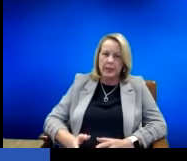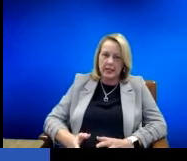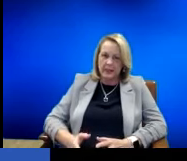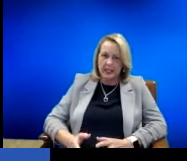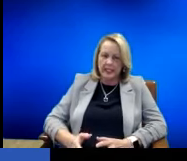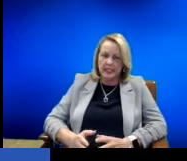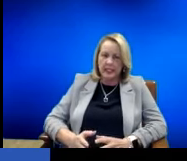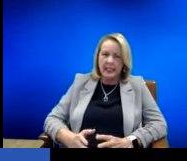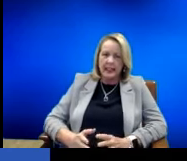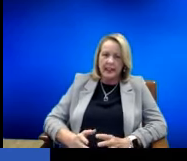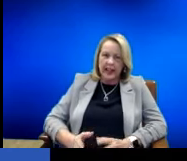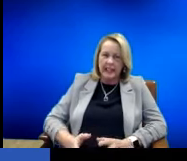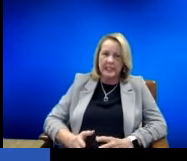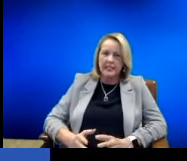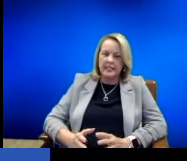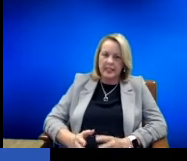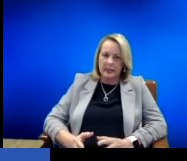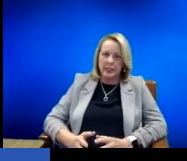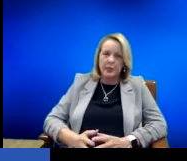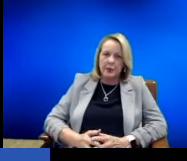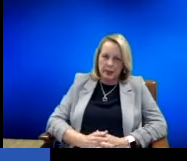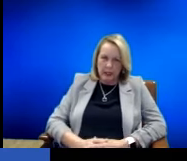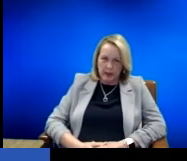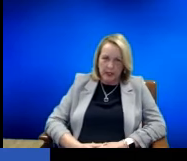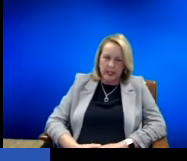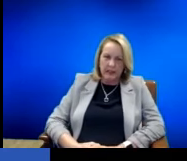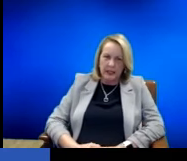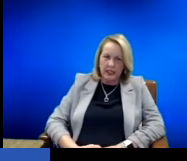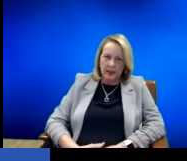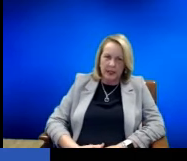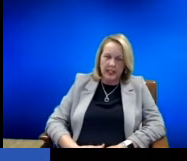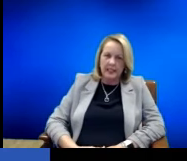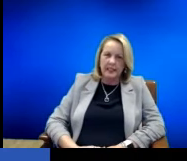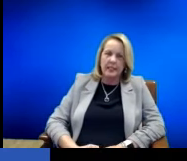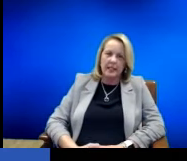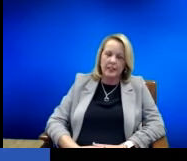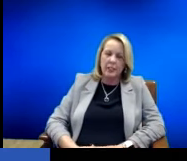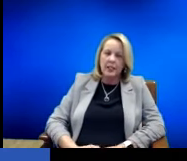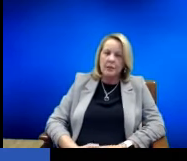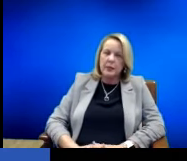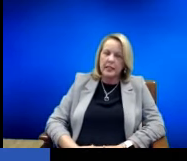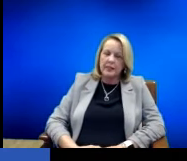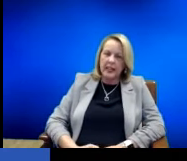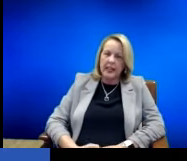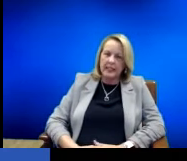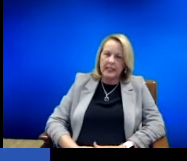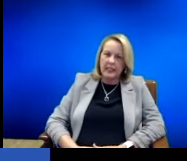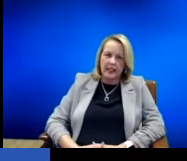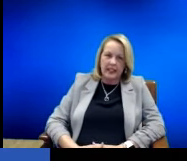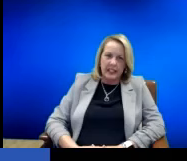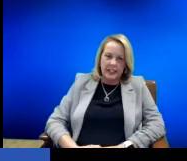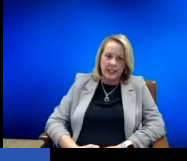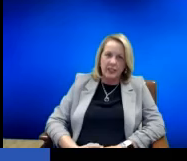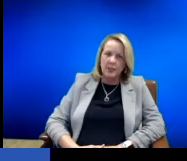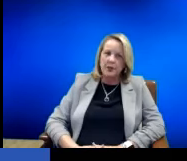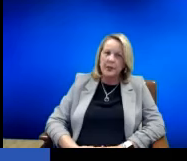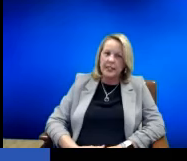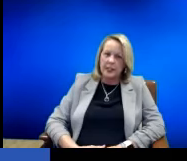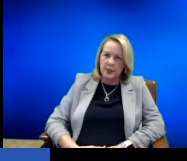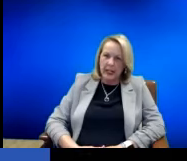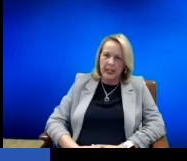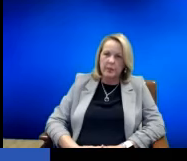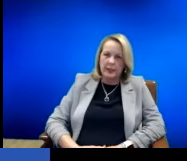receiving benefits, that's the limit you want to be aware of, is $100,000. But if that is not an